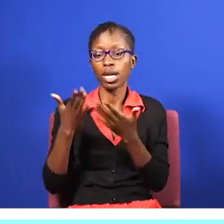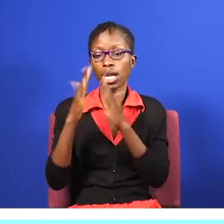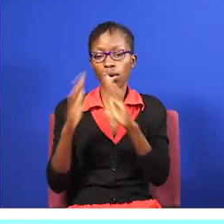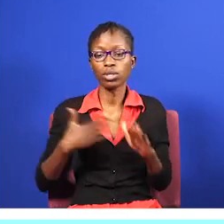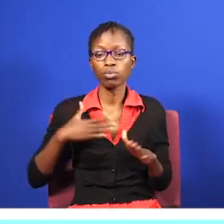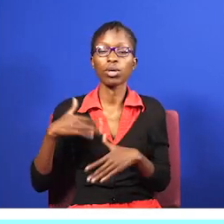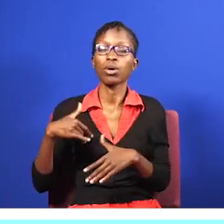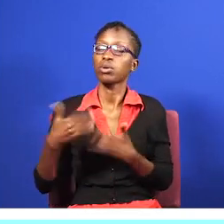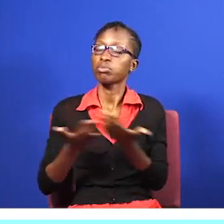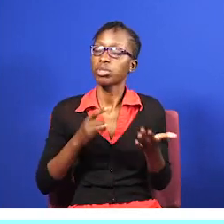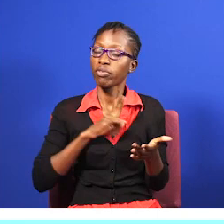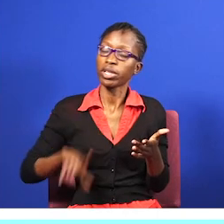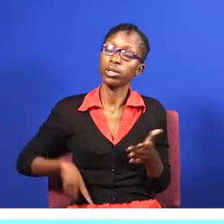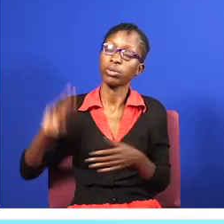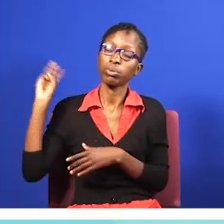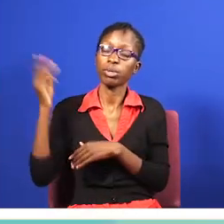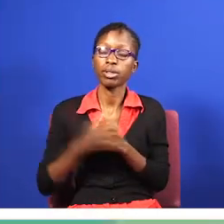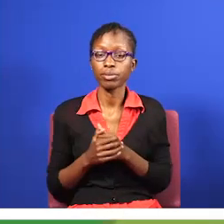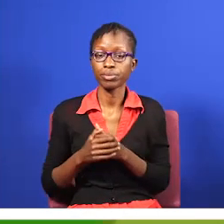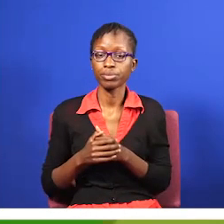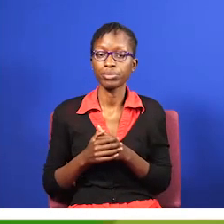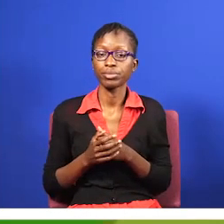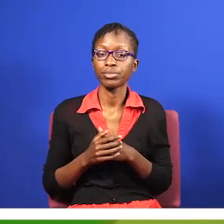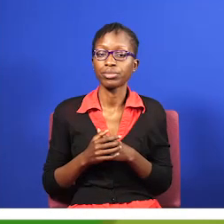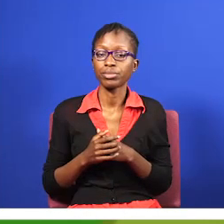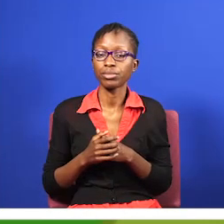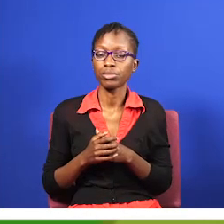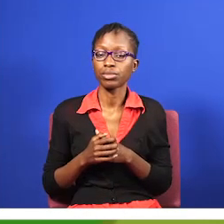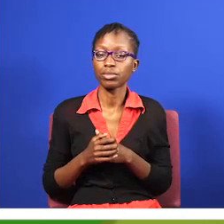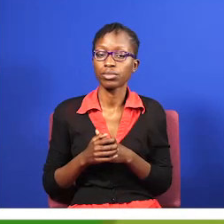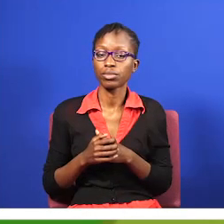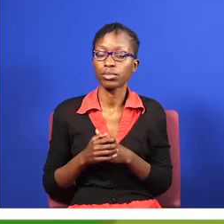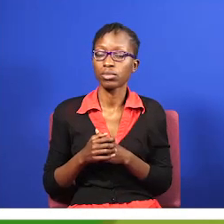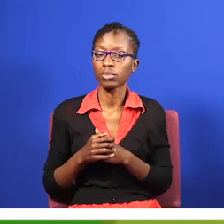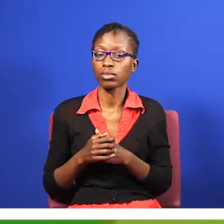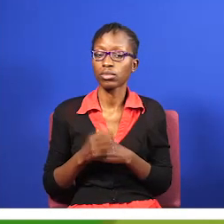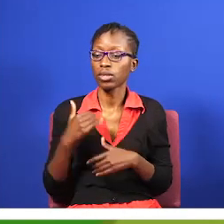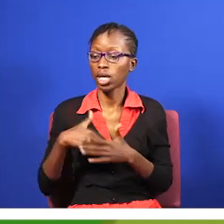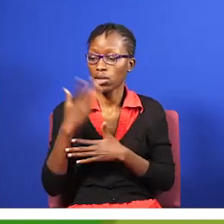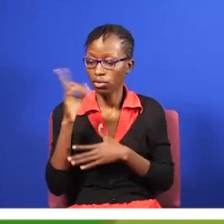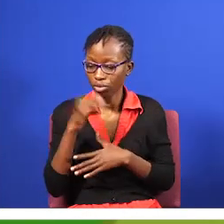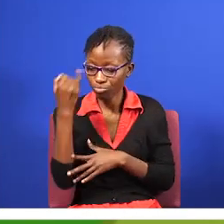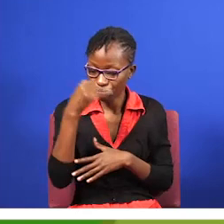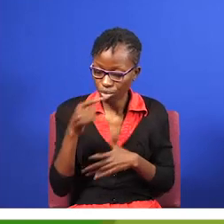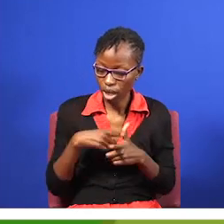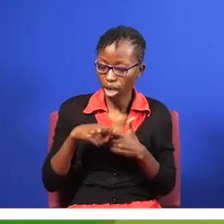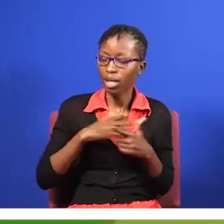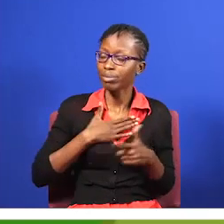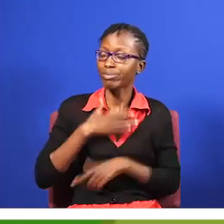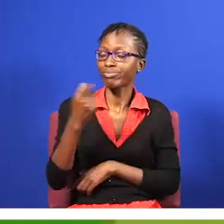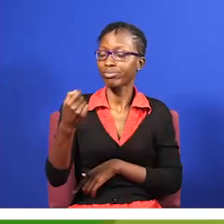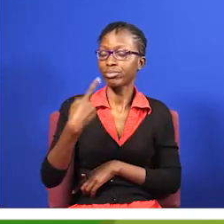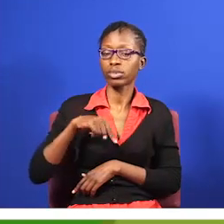we will serve the Lord. Once you have done that, children, we encourage you to share your